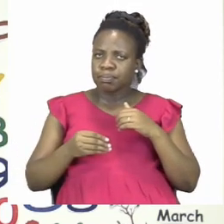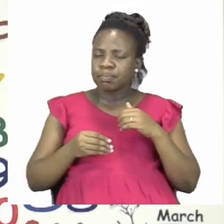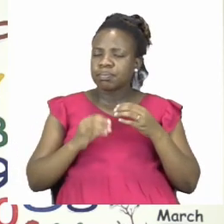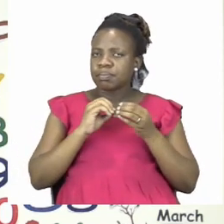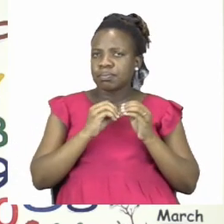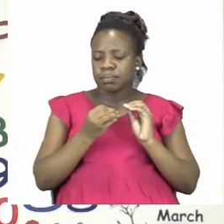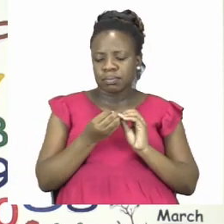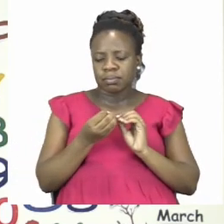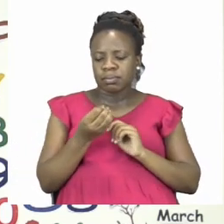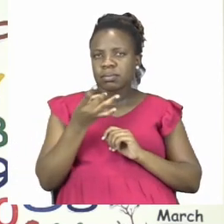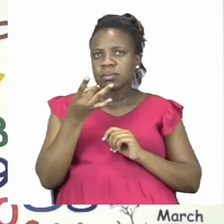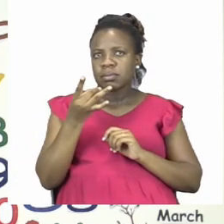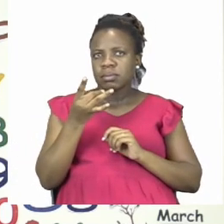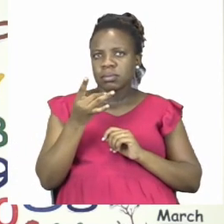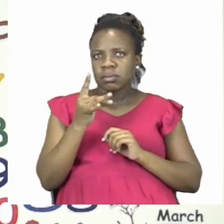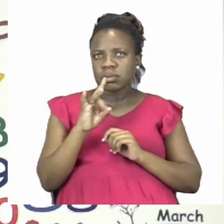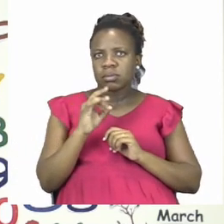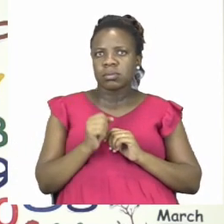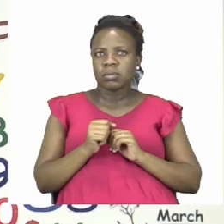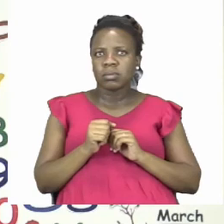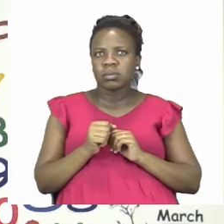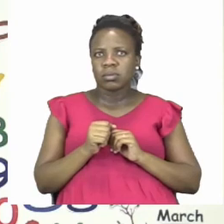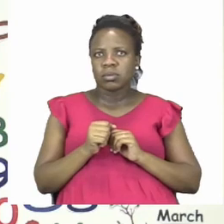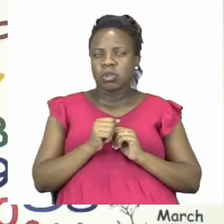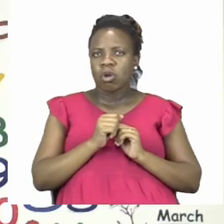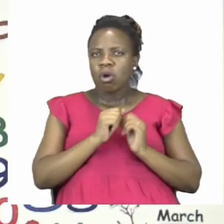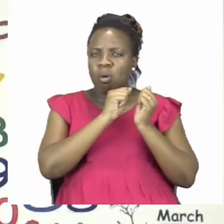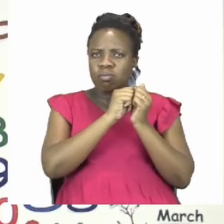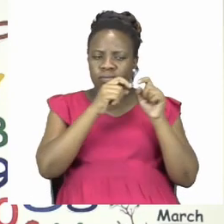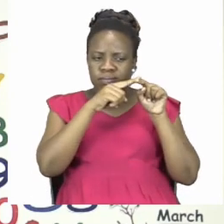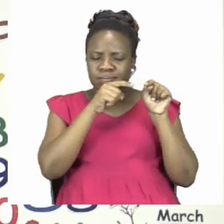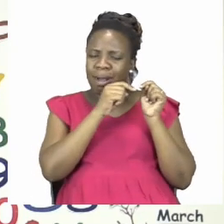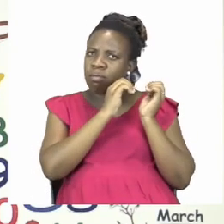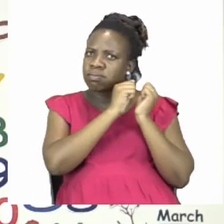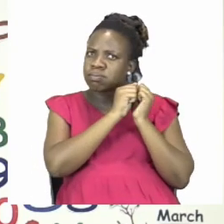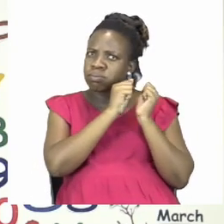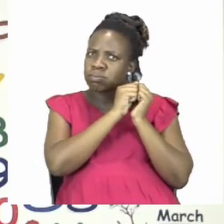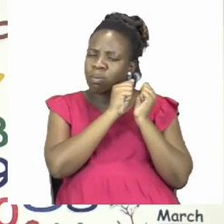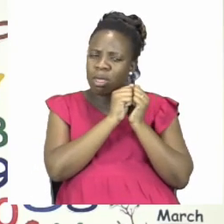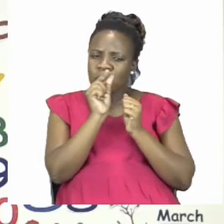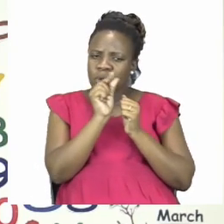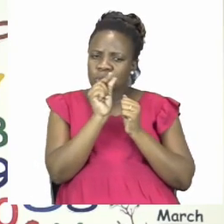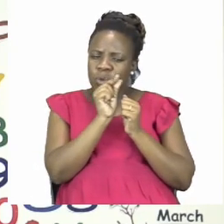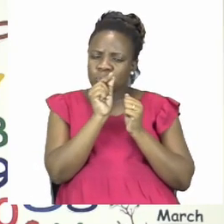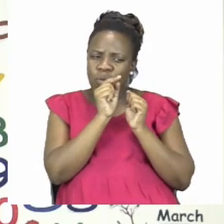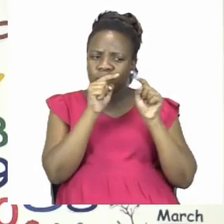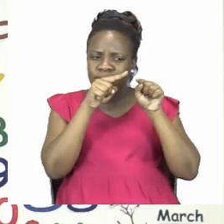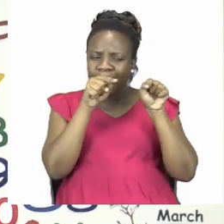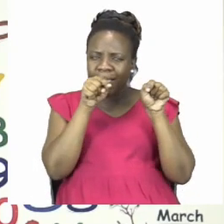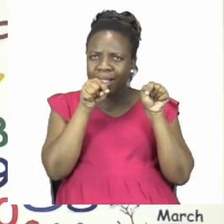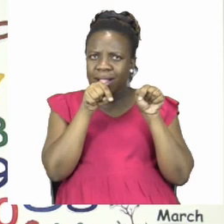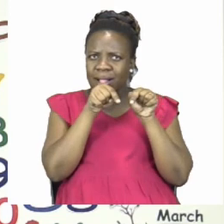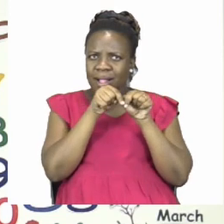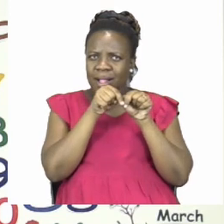number 8. They asked us, where is the cushion? Now, a cushion is a smaller pillow that we use when